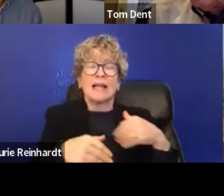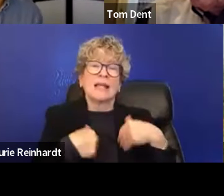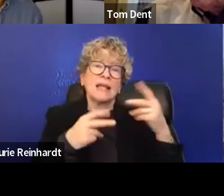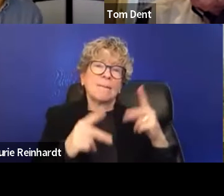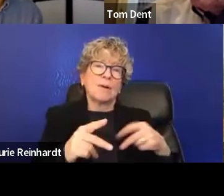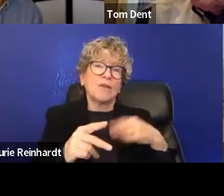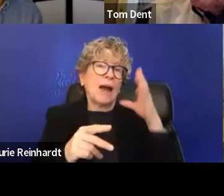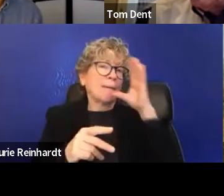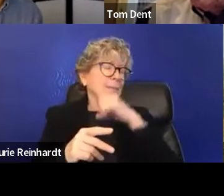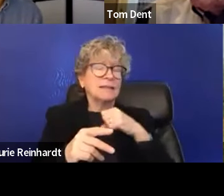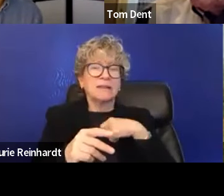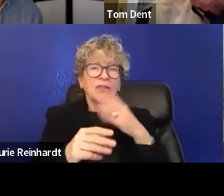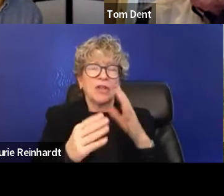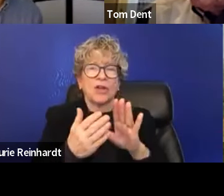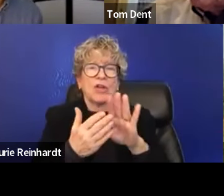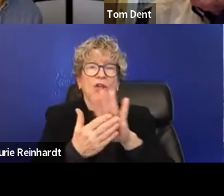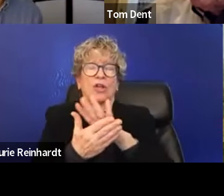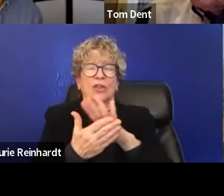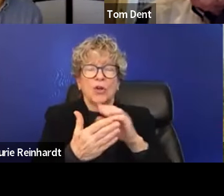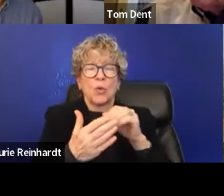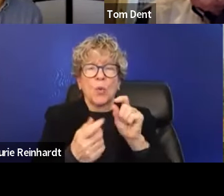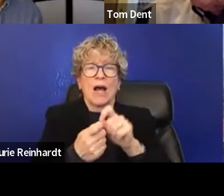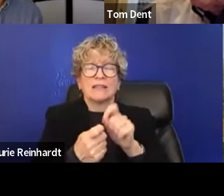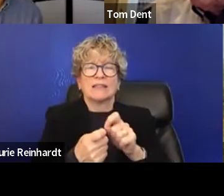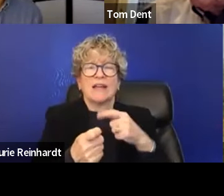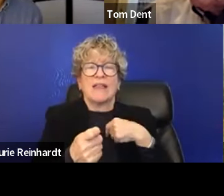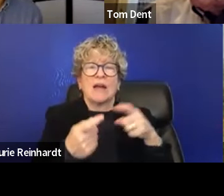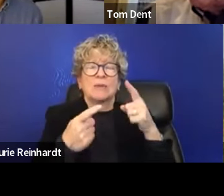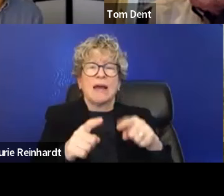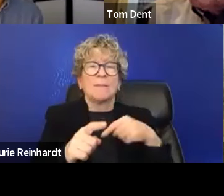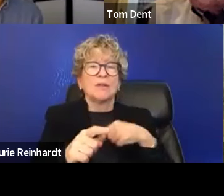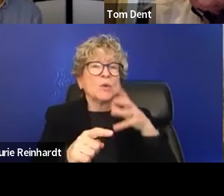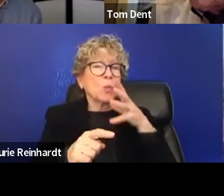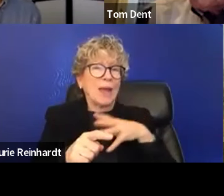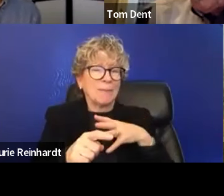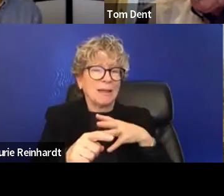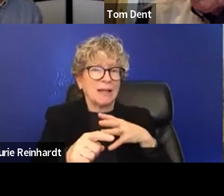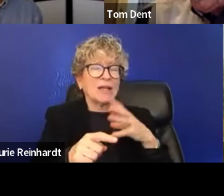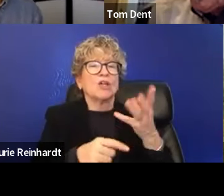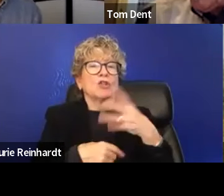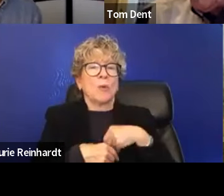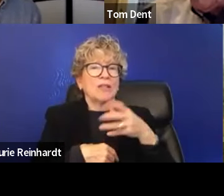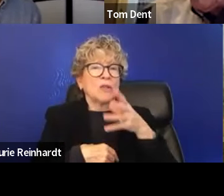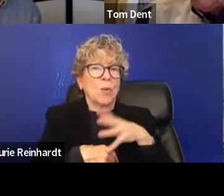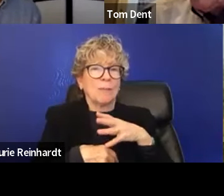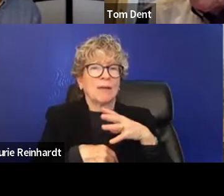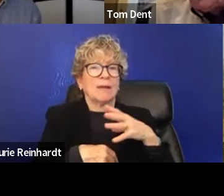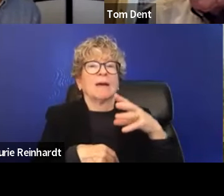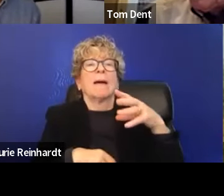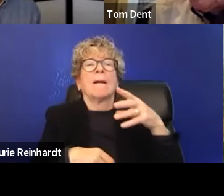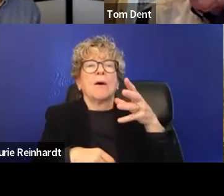that this was mostly happening to trans women, and especially trans women of color, but I was firmly convinced that I wouldn't have a